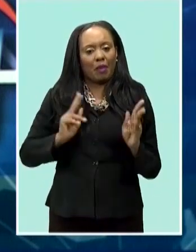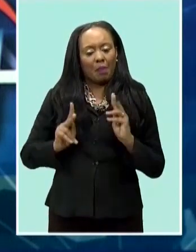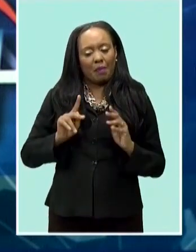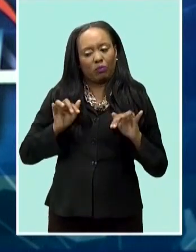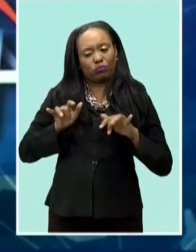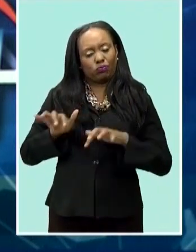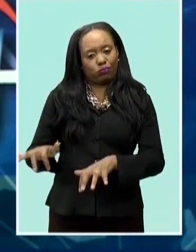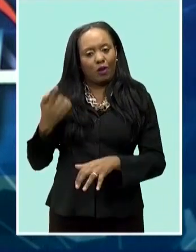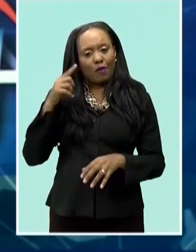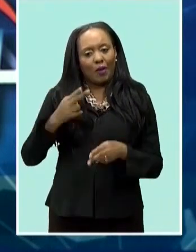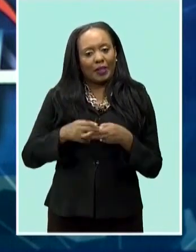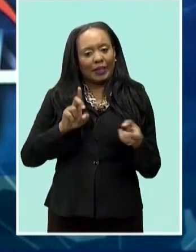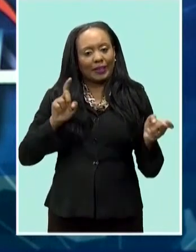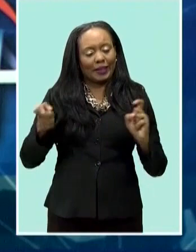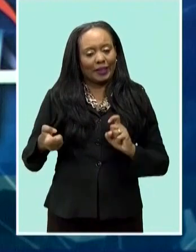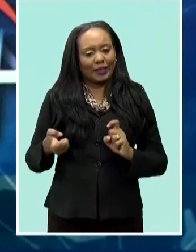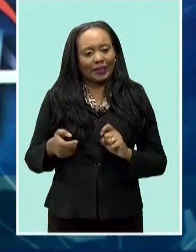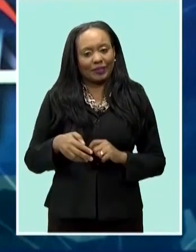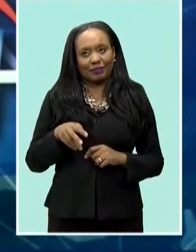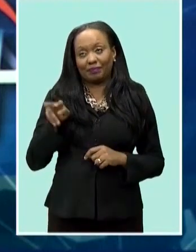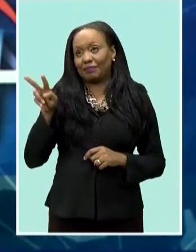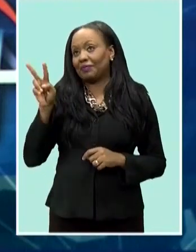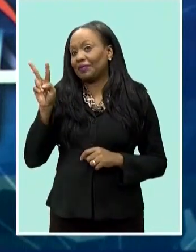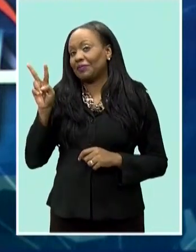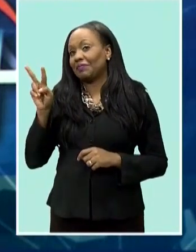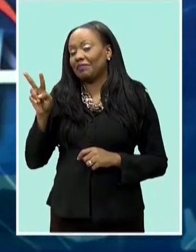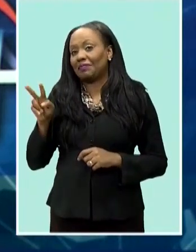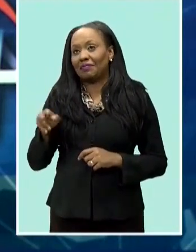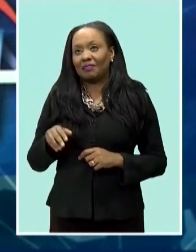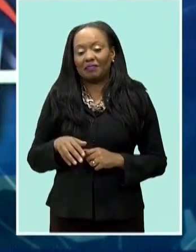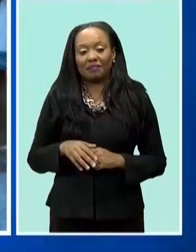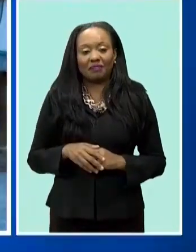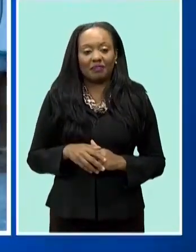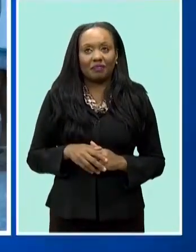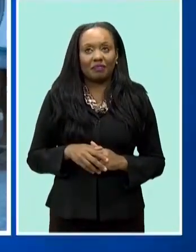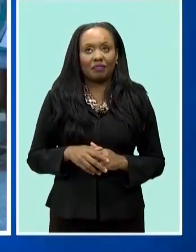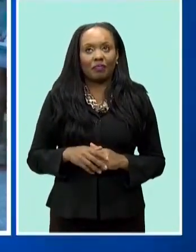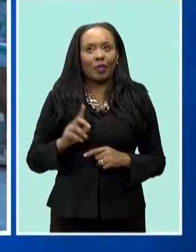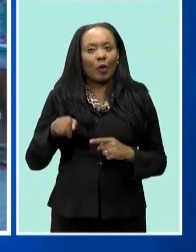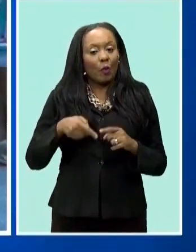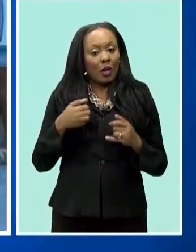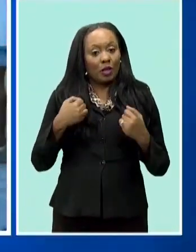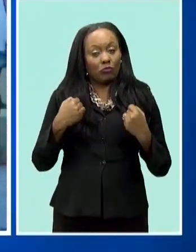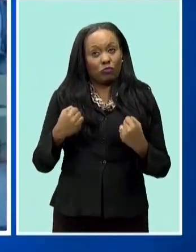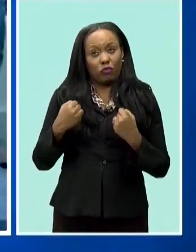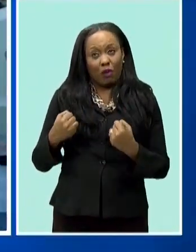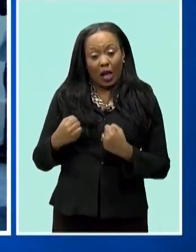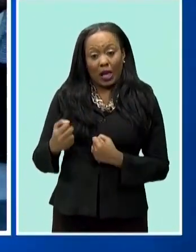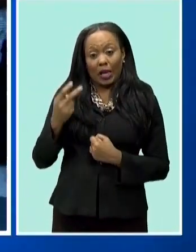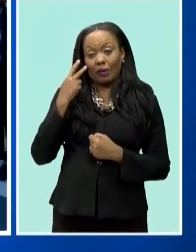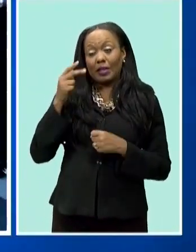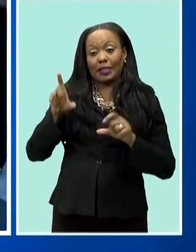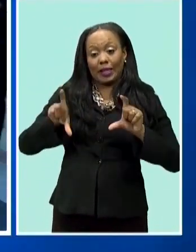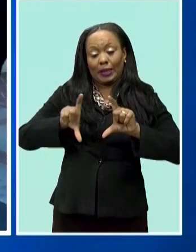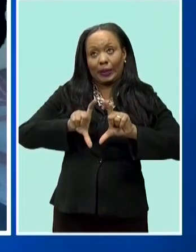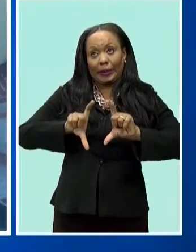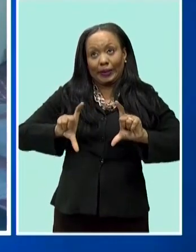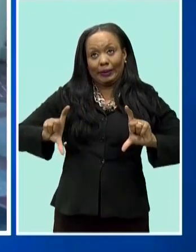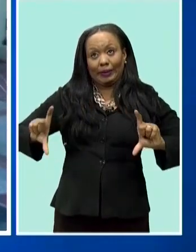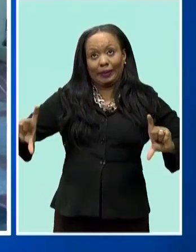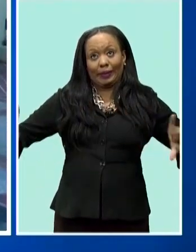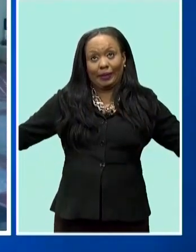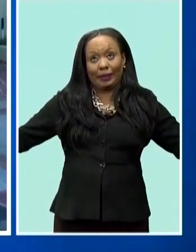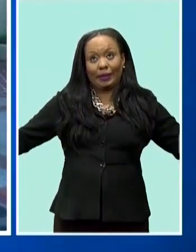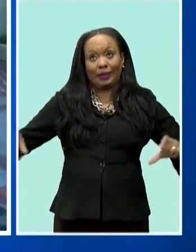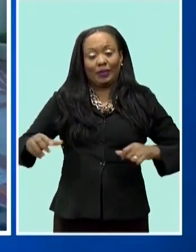that renaming ceremony this evening. Shane Jones has more. When you drive by Fontebelle now, you will see this brand